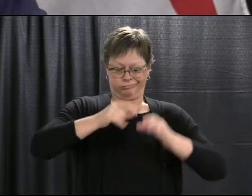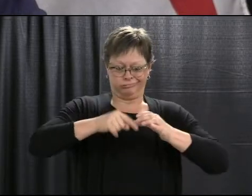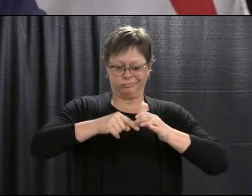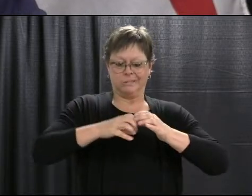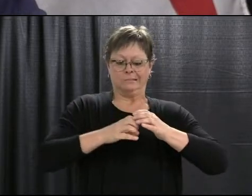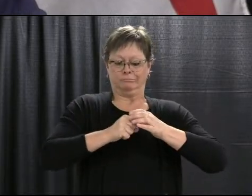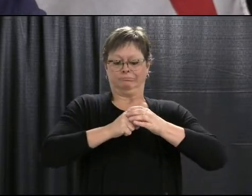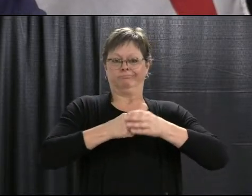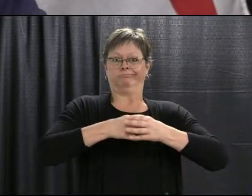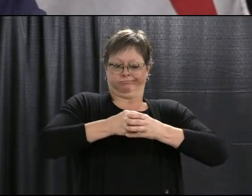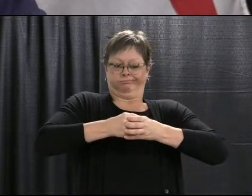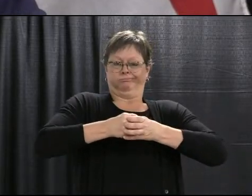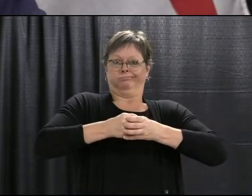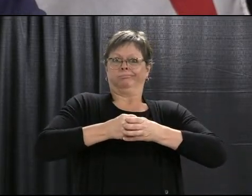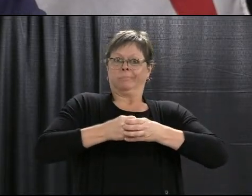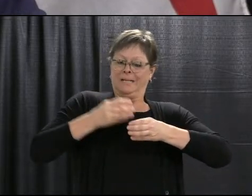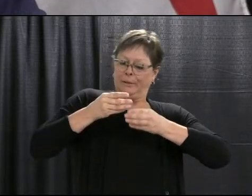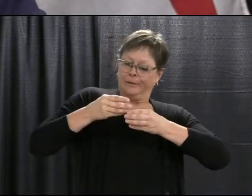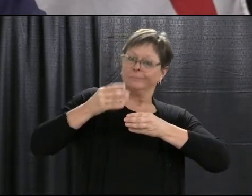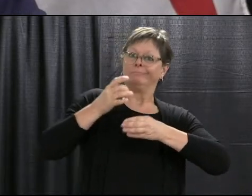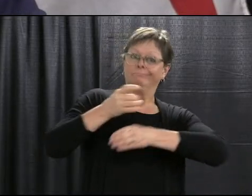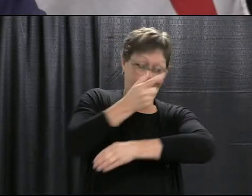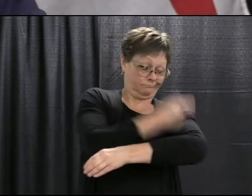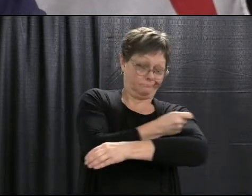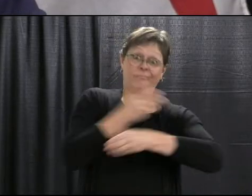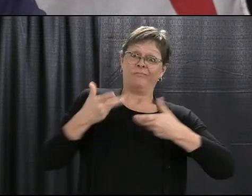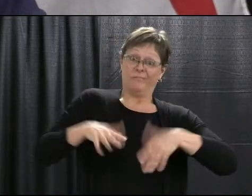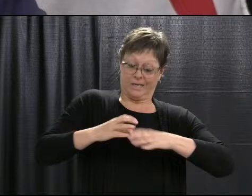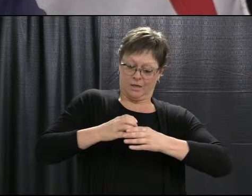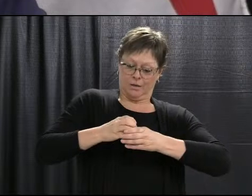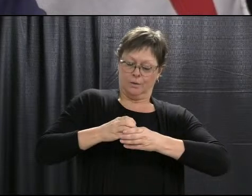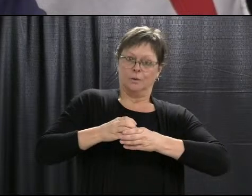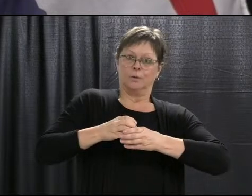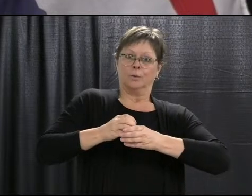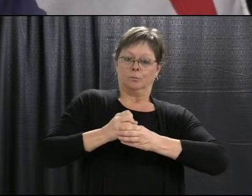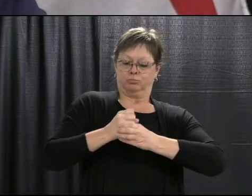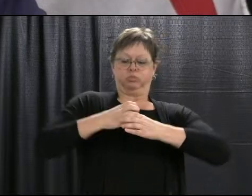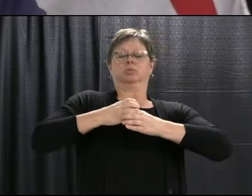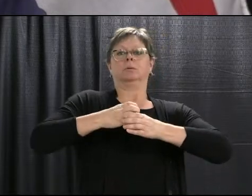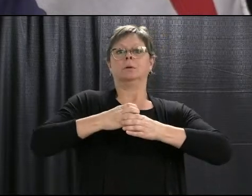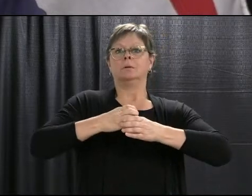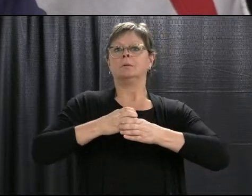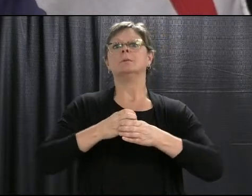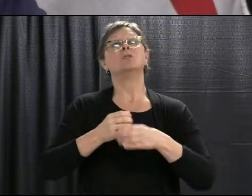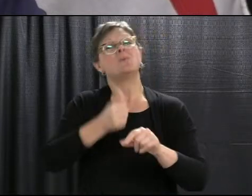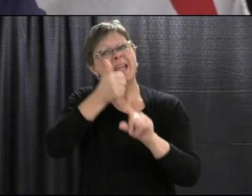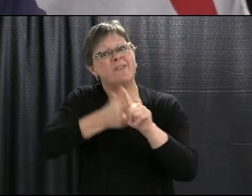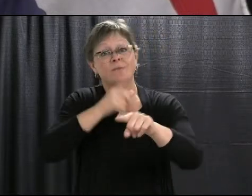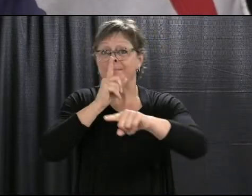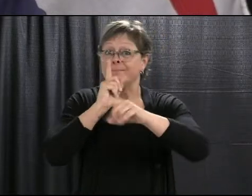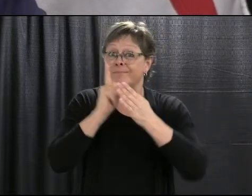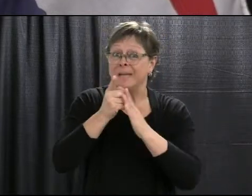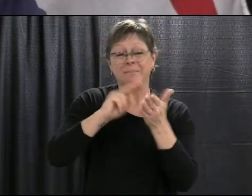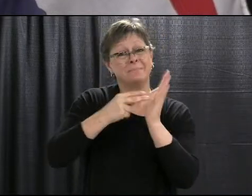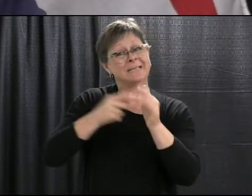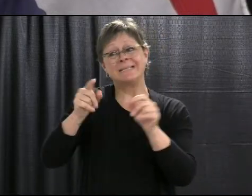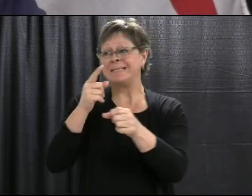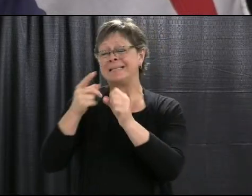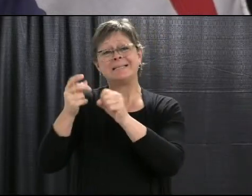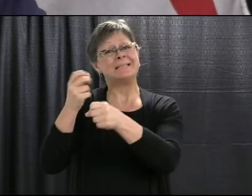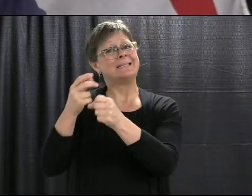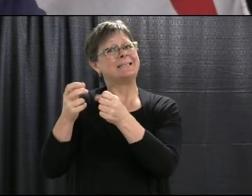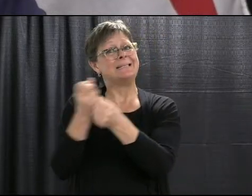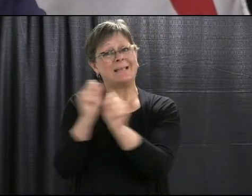That's a time-dependent process, and every minute saves time. So, and the thrombolytic drugs have to be given within